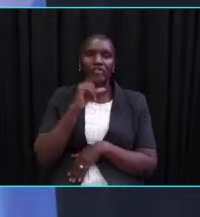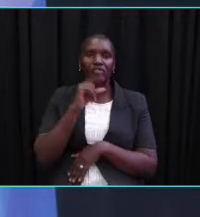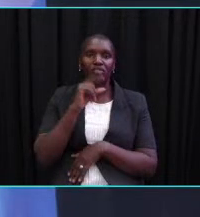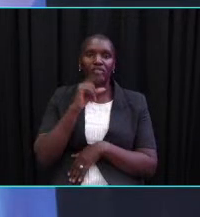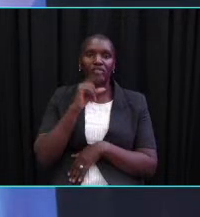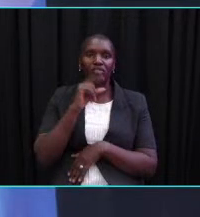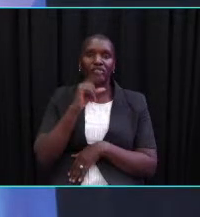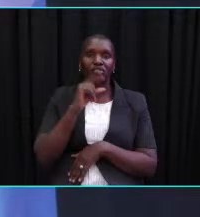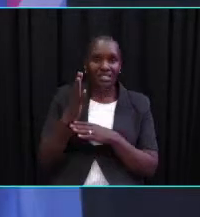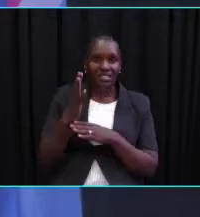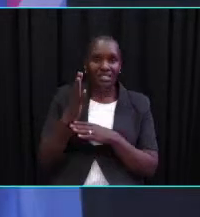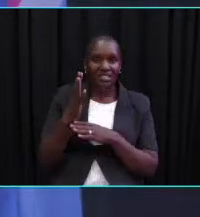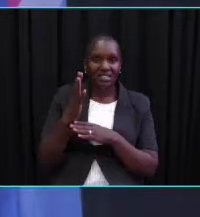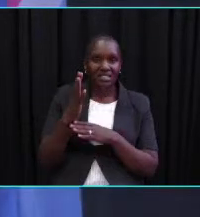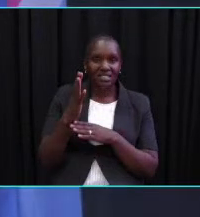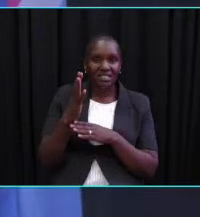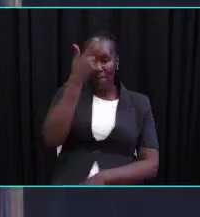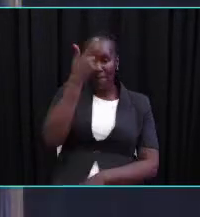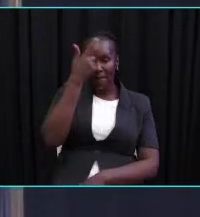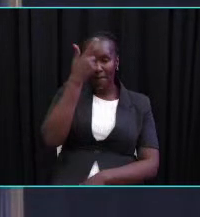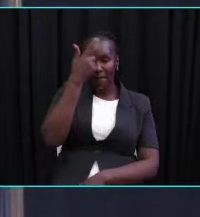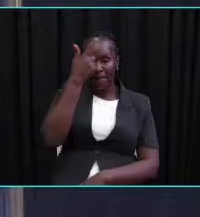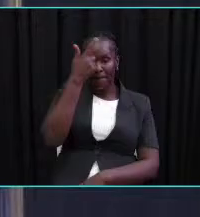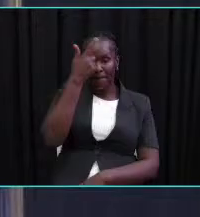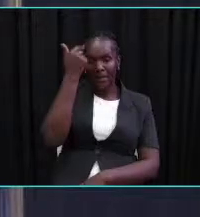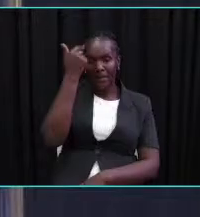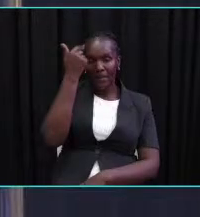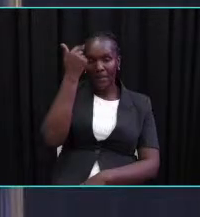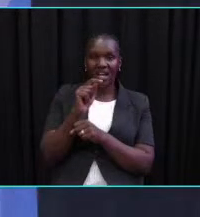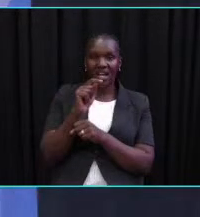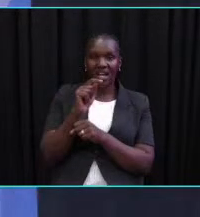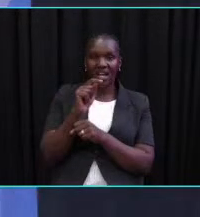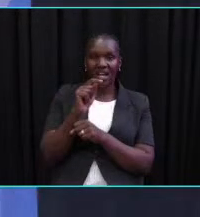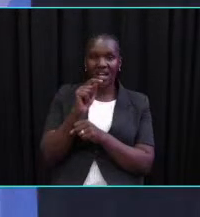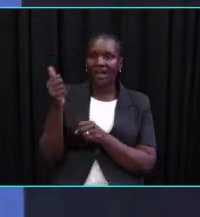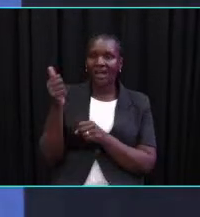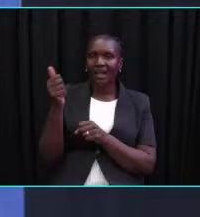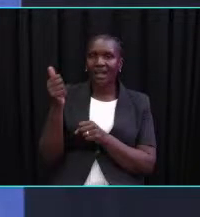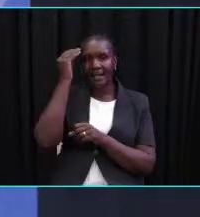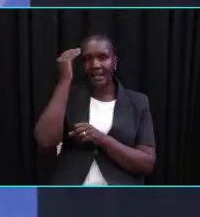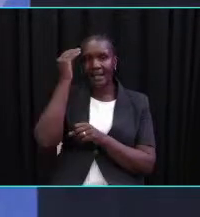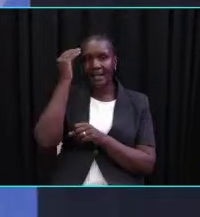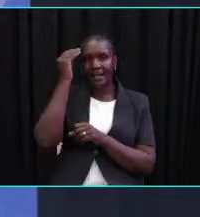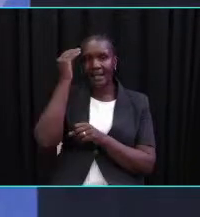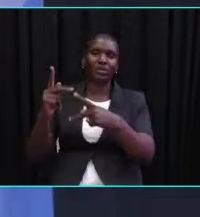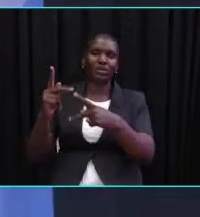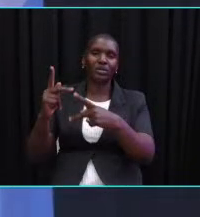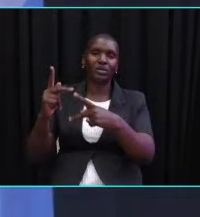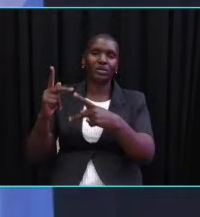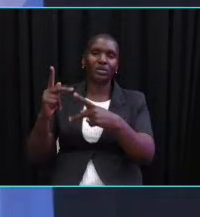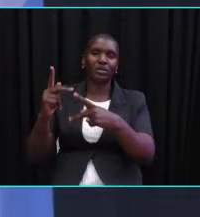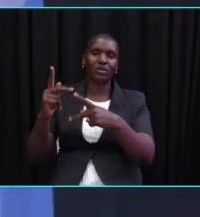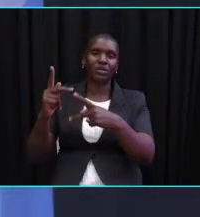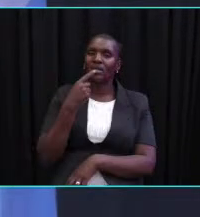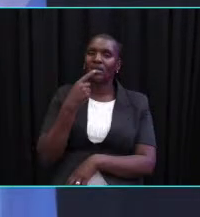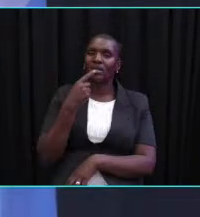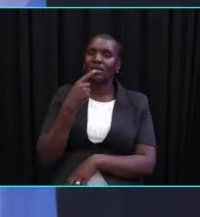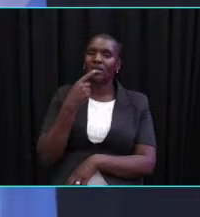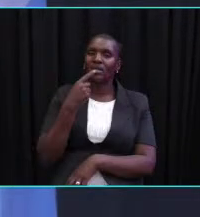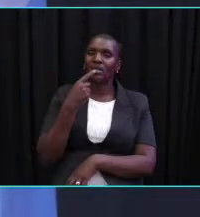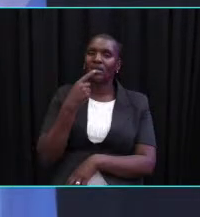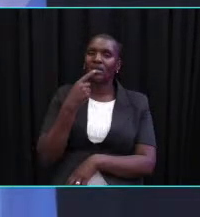because they've not done TOT, they've not done, another academic process. And we're telling them, the people in our sector, the people who are qualified to